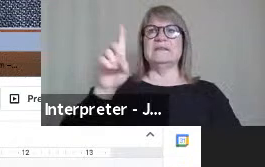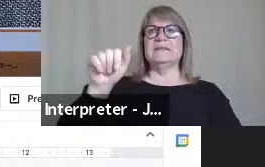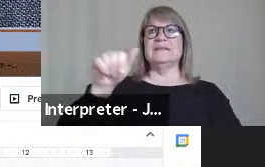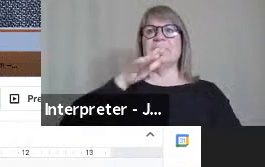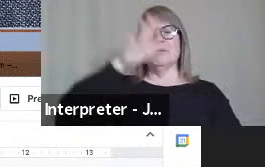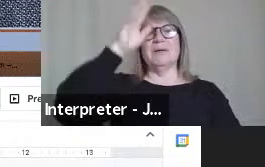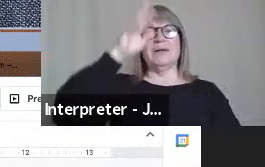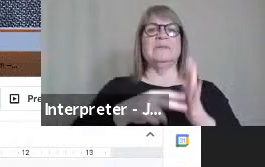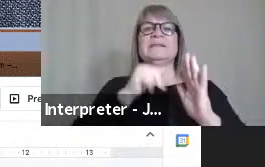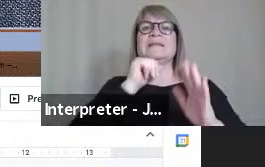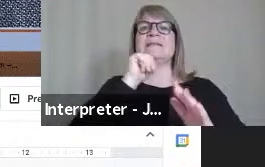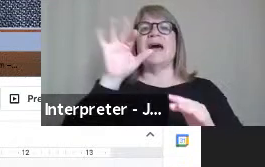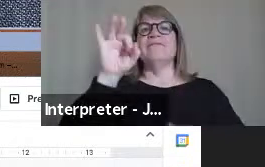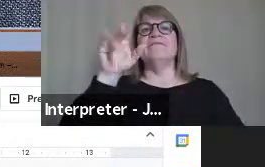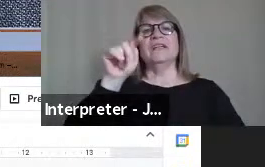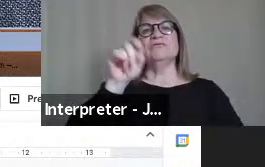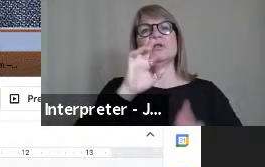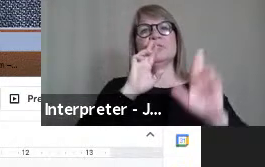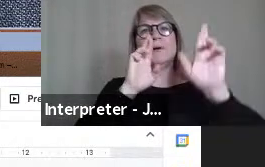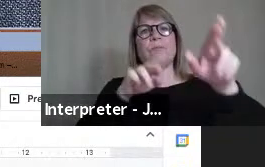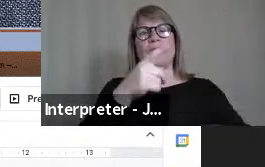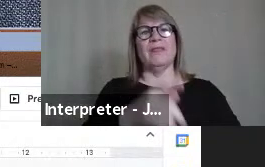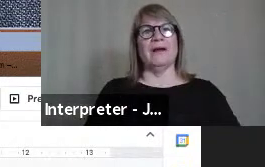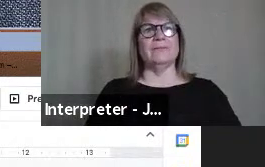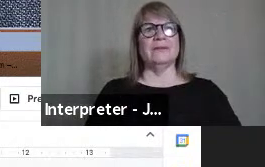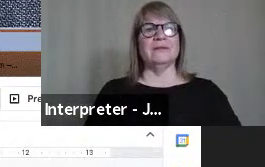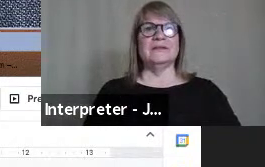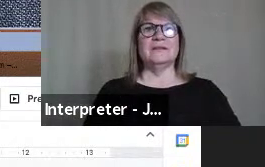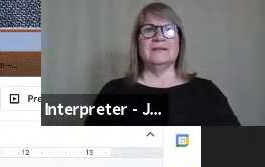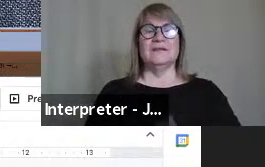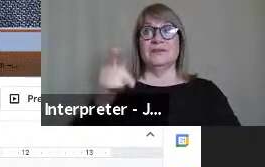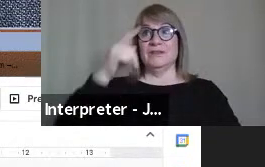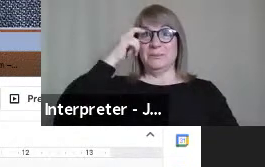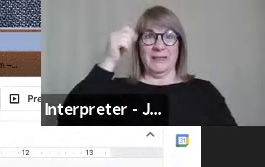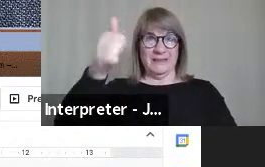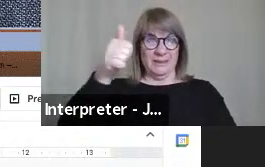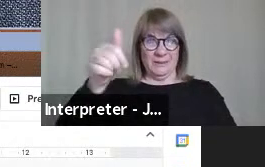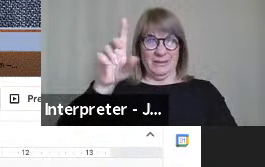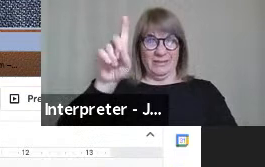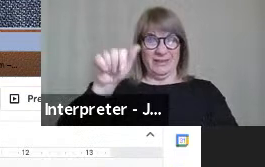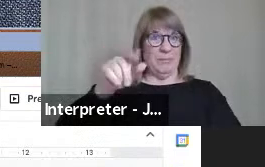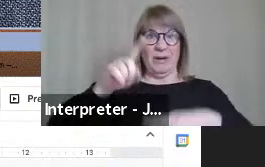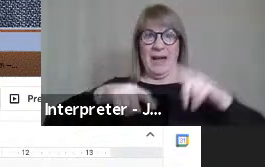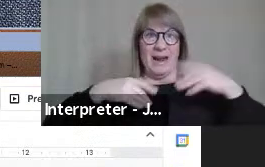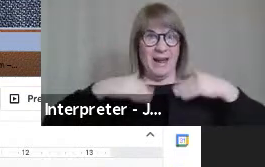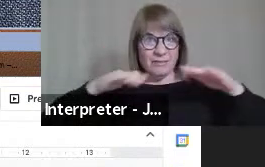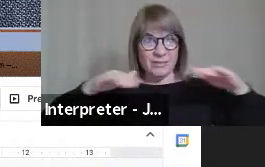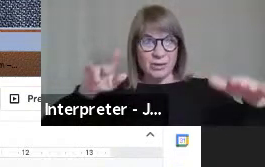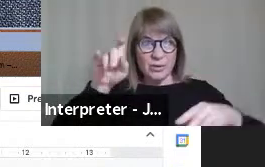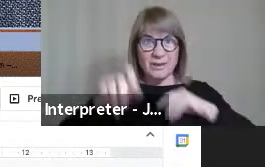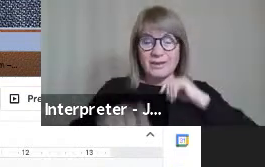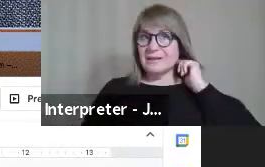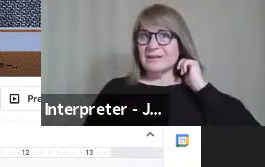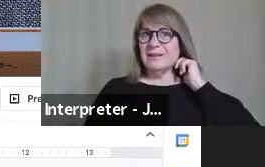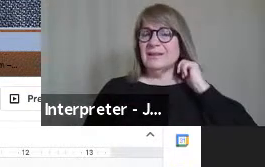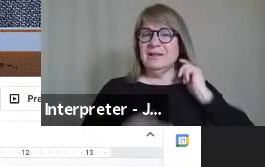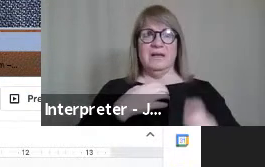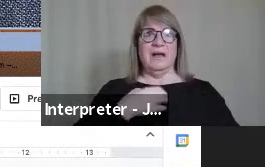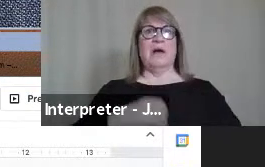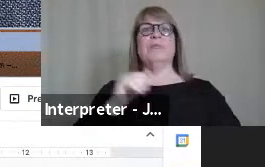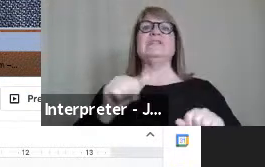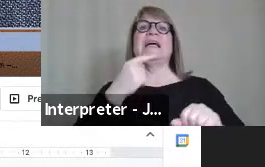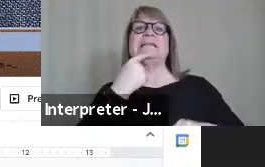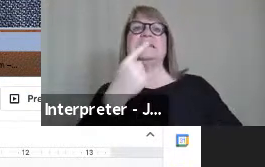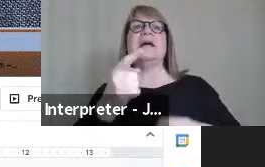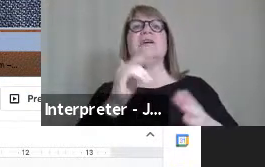unfit and should be reported just because they're disabled and i wish this was a rare occurrence but